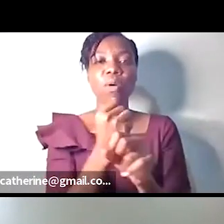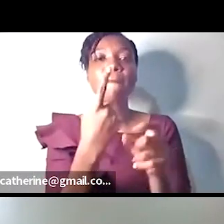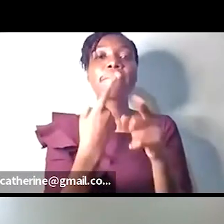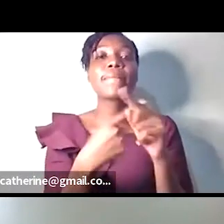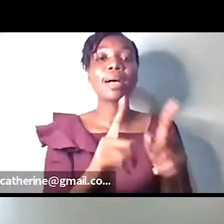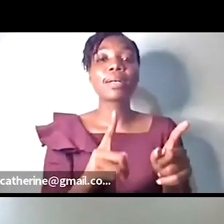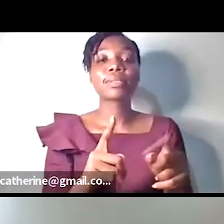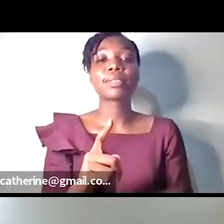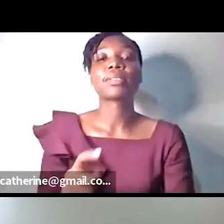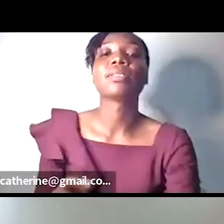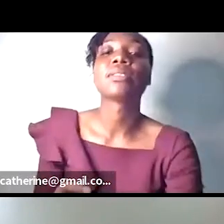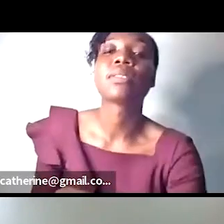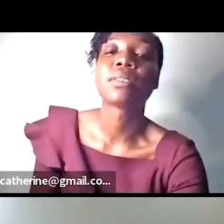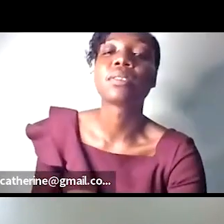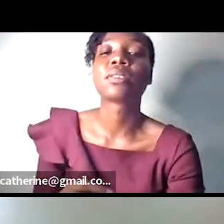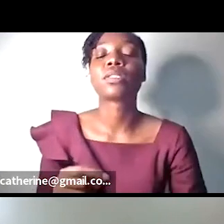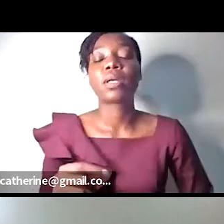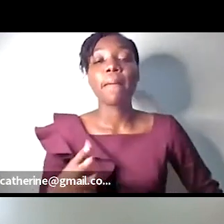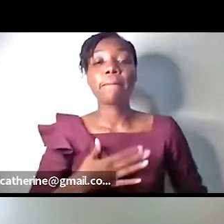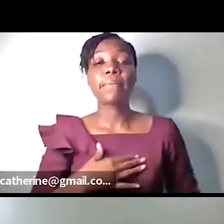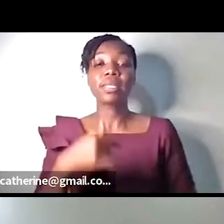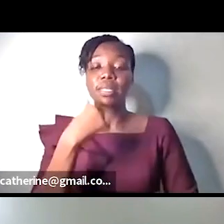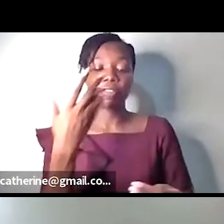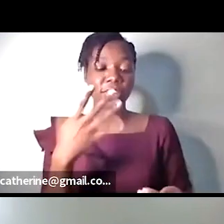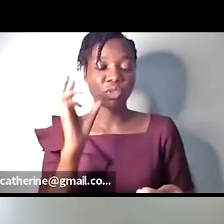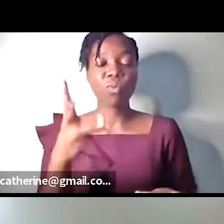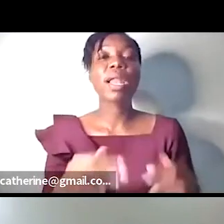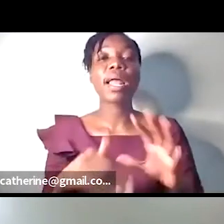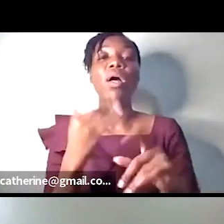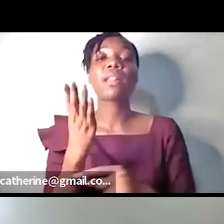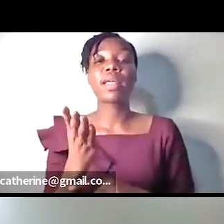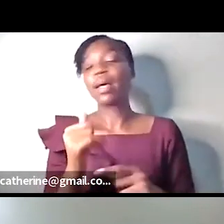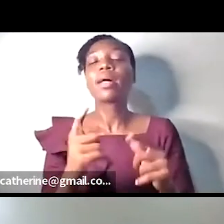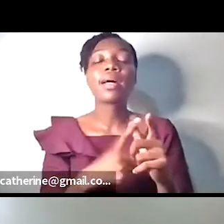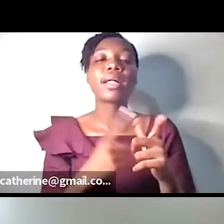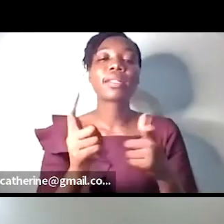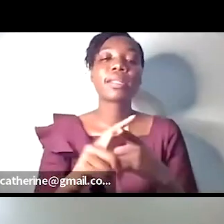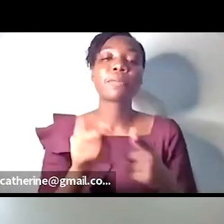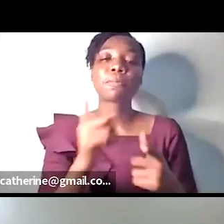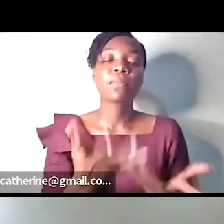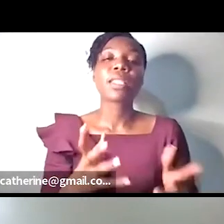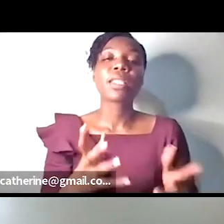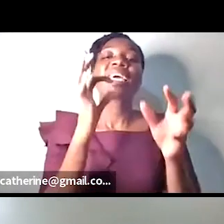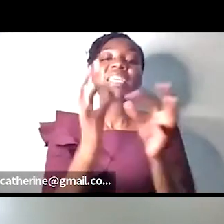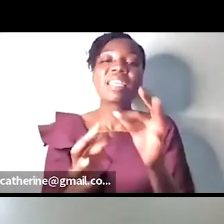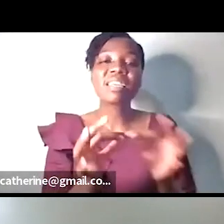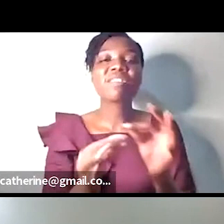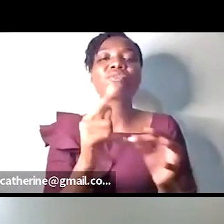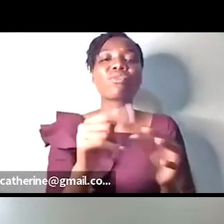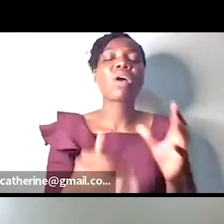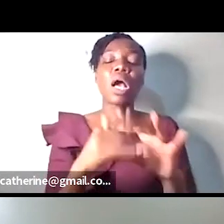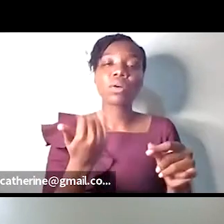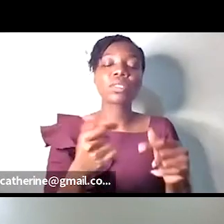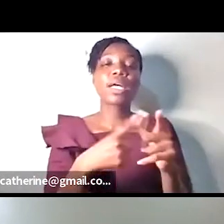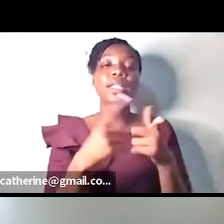I dared, and I said I will go out there. I said, if I do not dare to apply for this job,